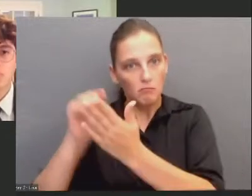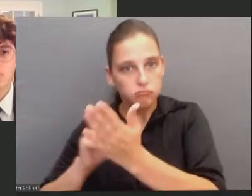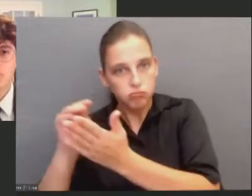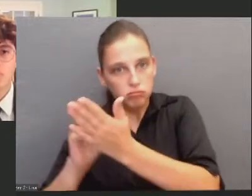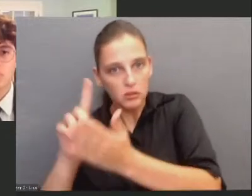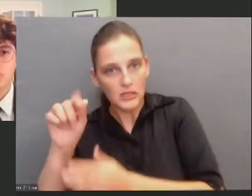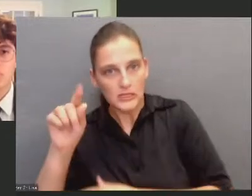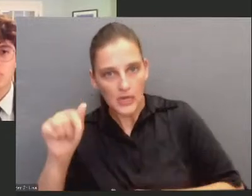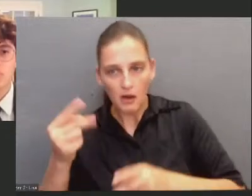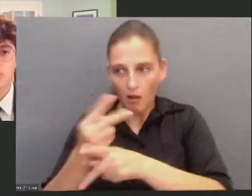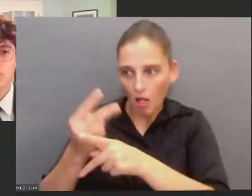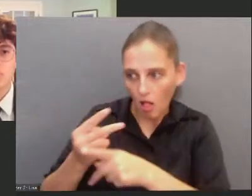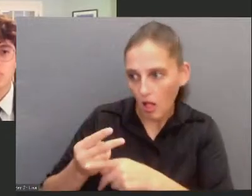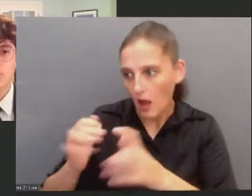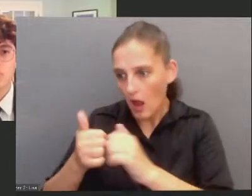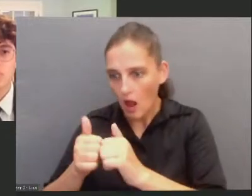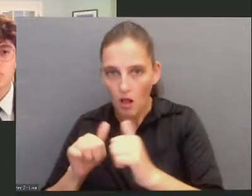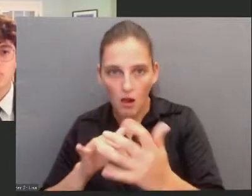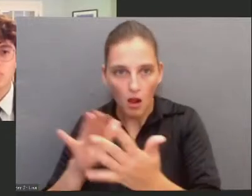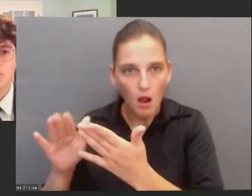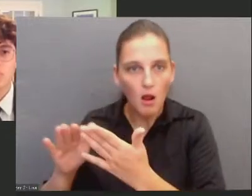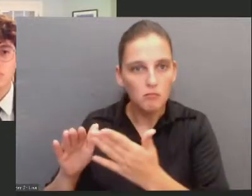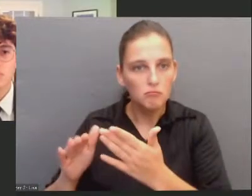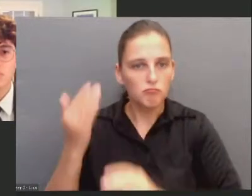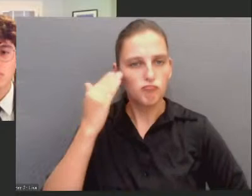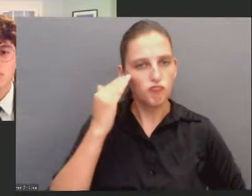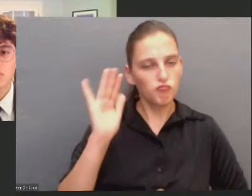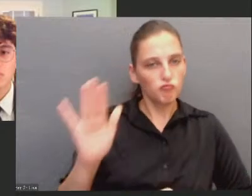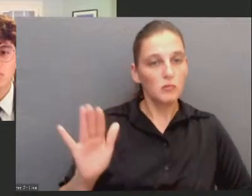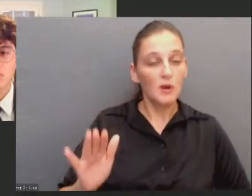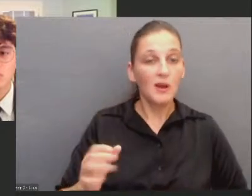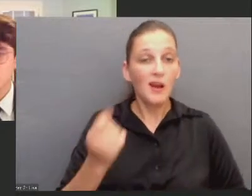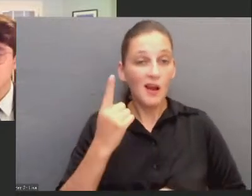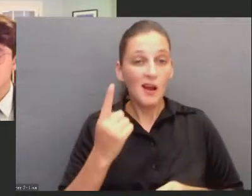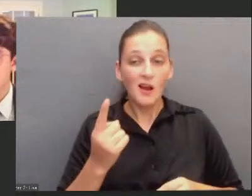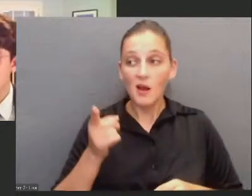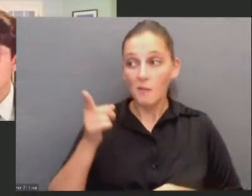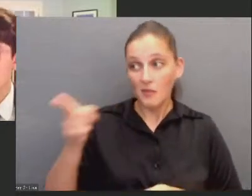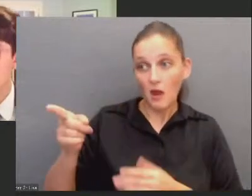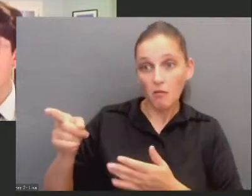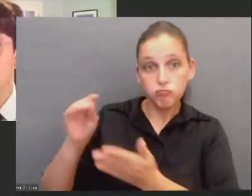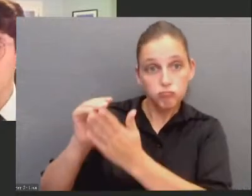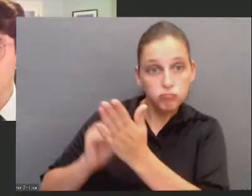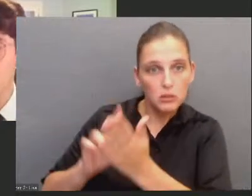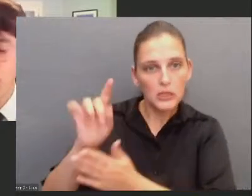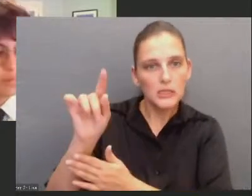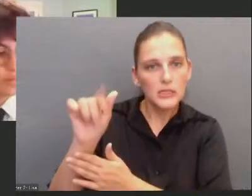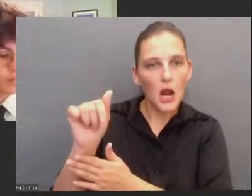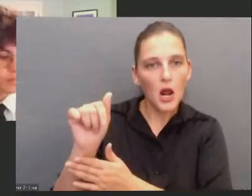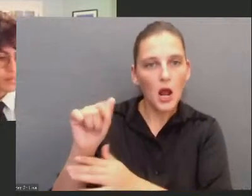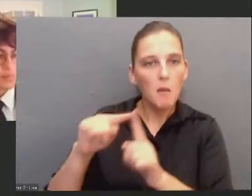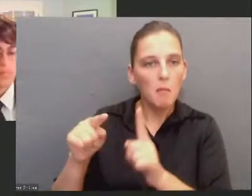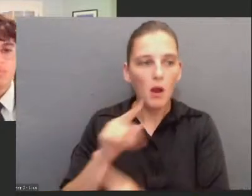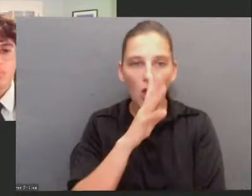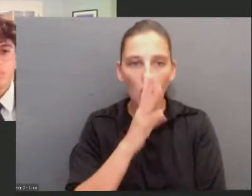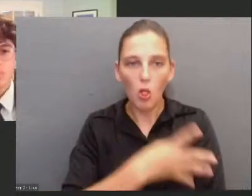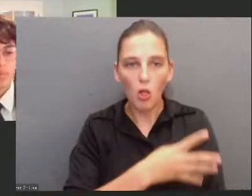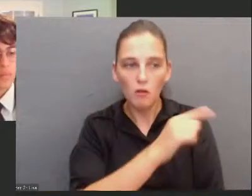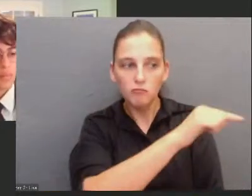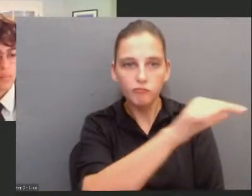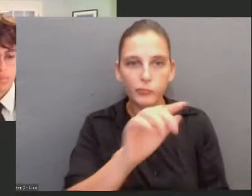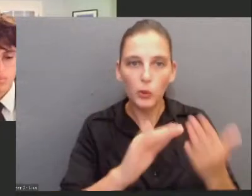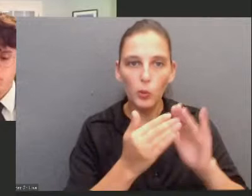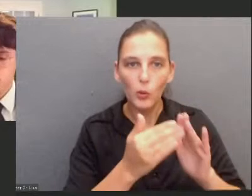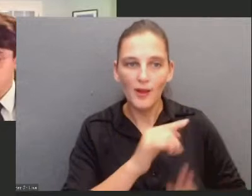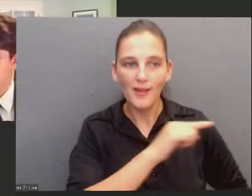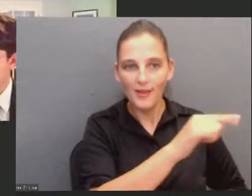Likewise, there are people among us who are invisible because we're not collecting data on their plight. And so we can't